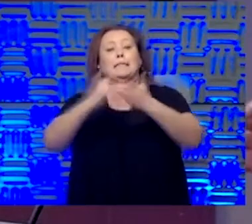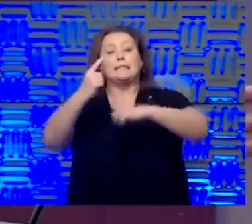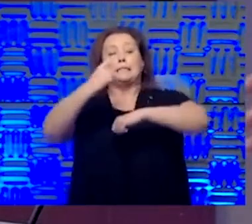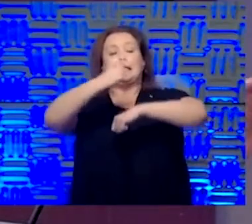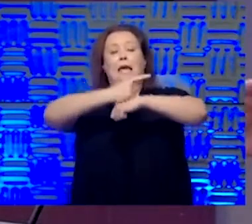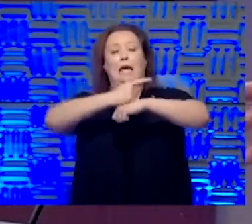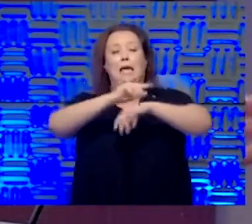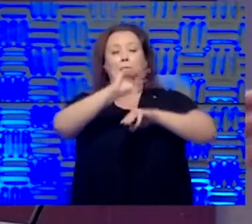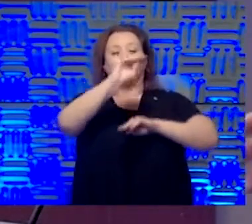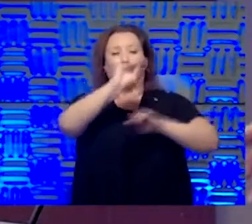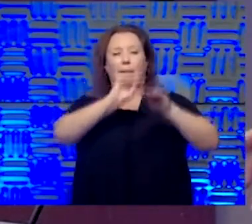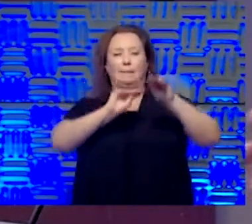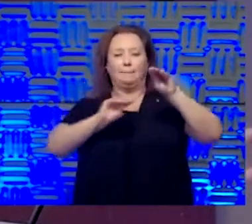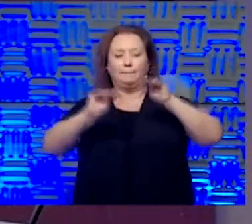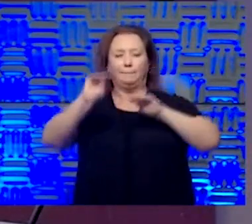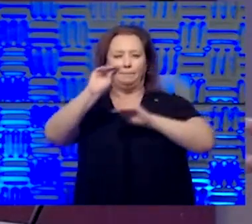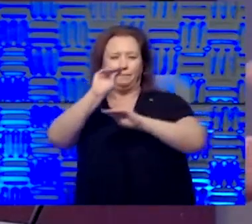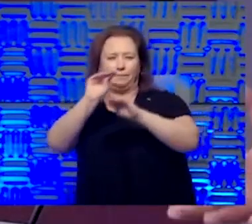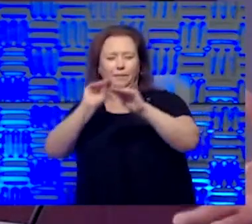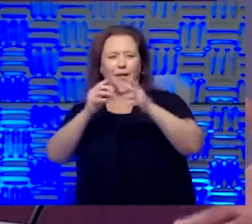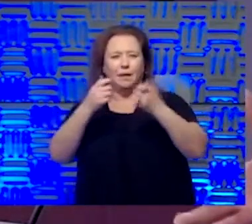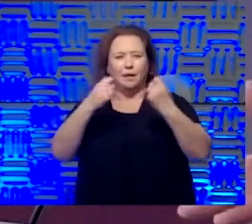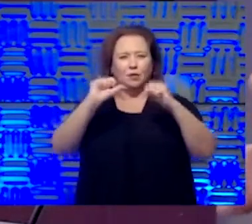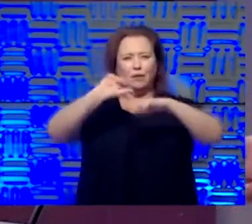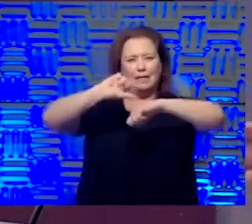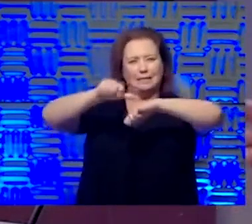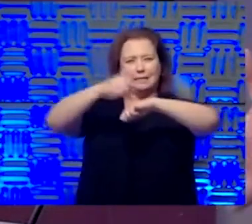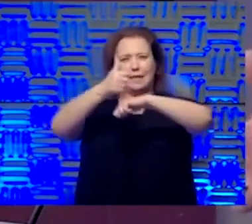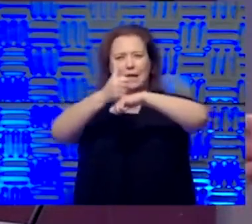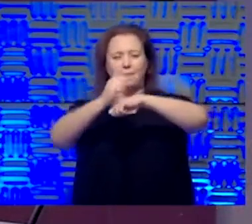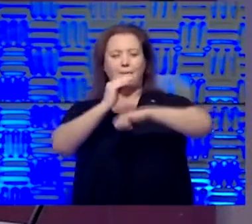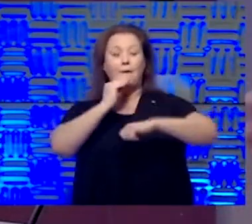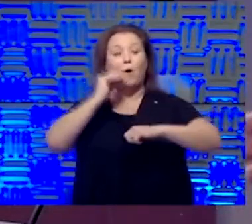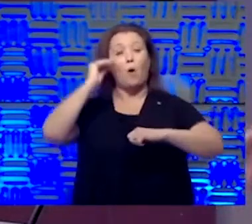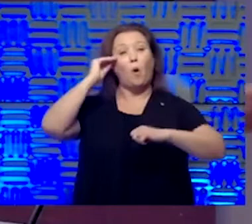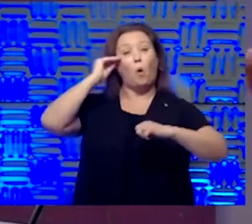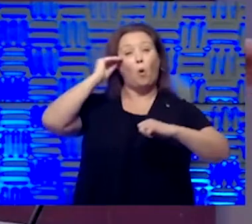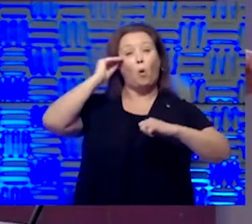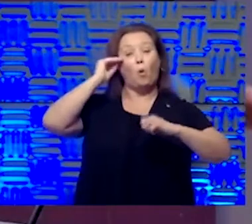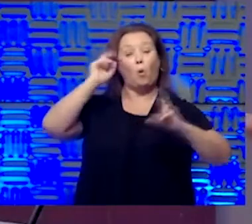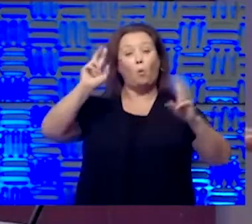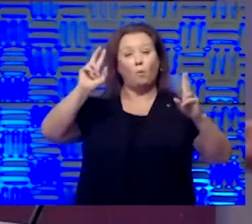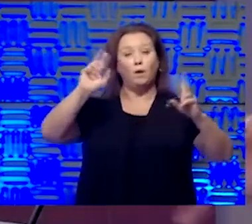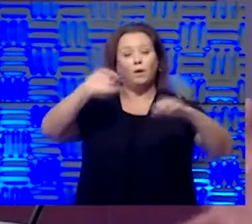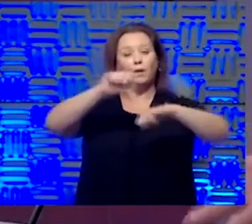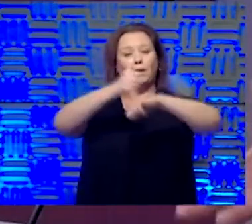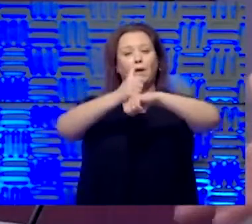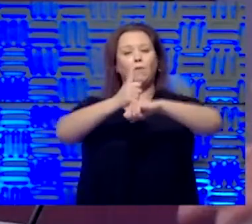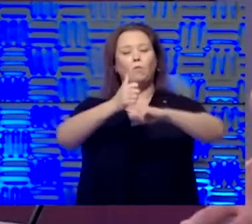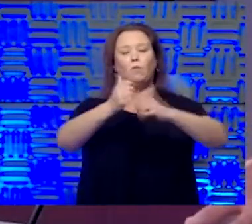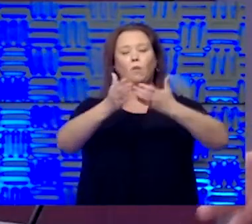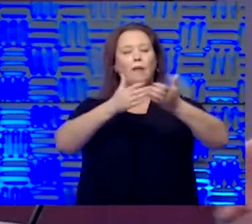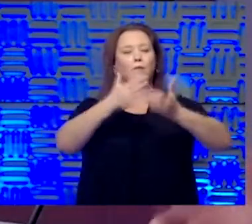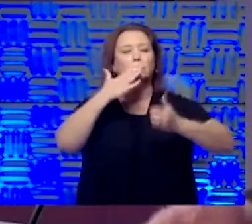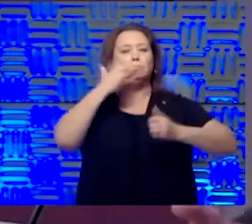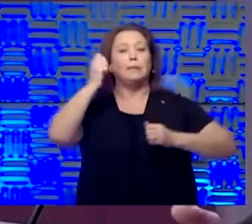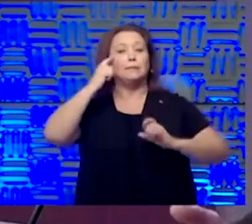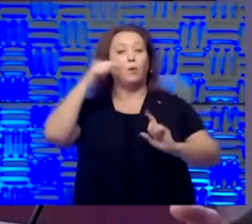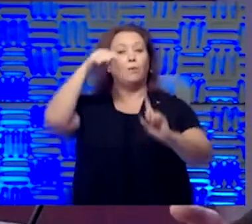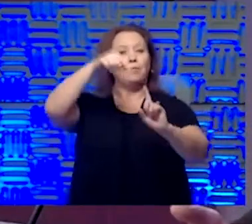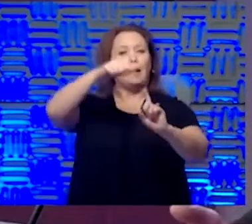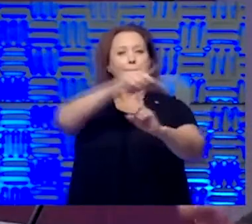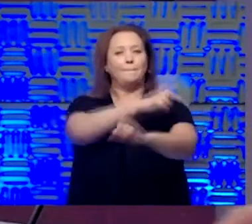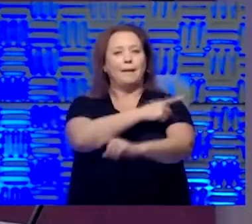and allow for us to set up home, etc., what's best for that particular patient and